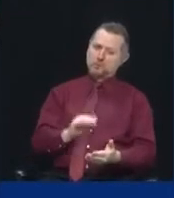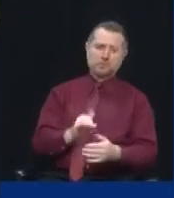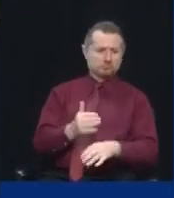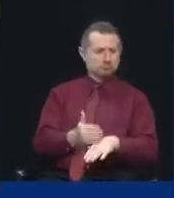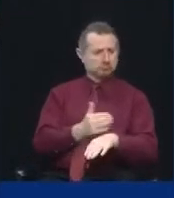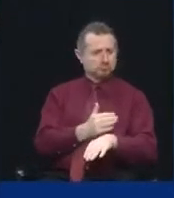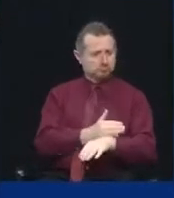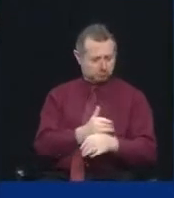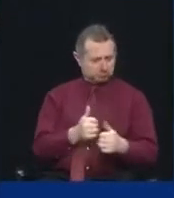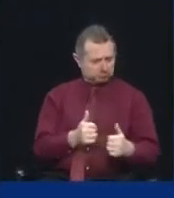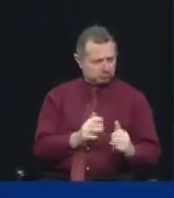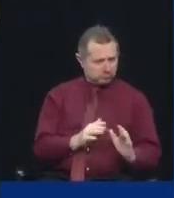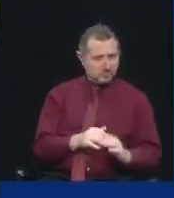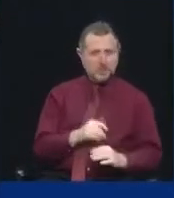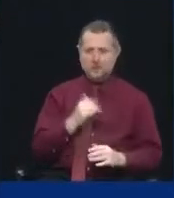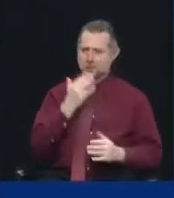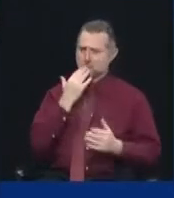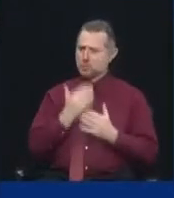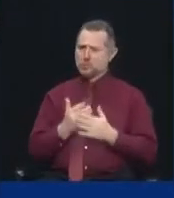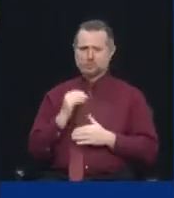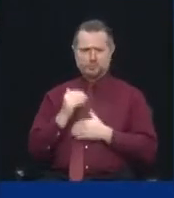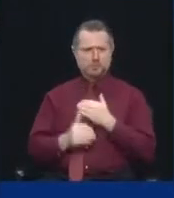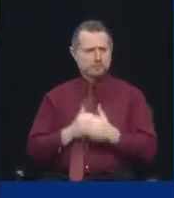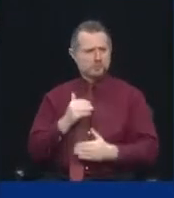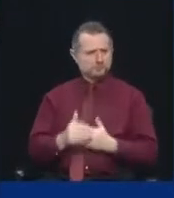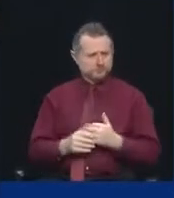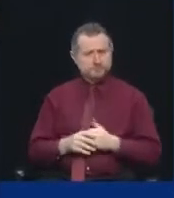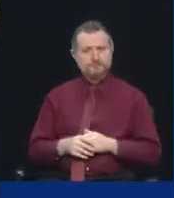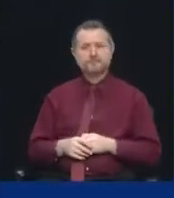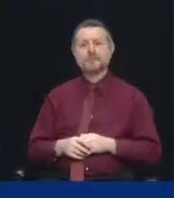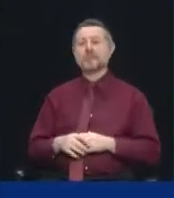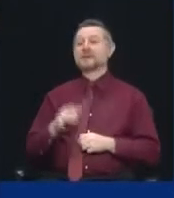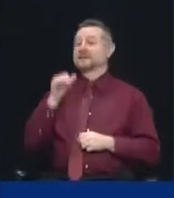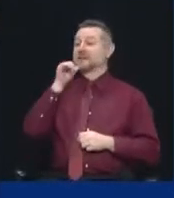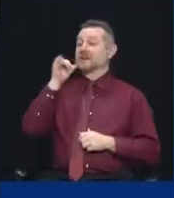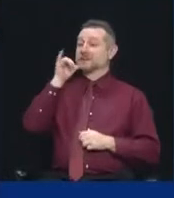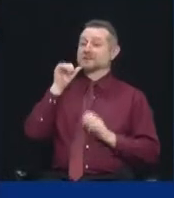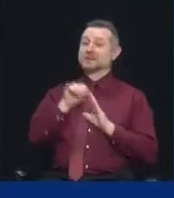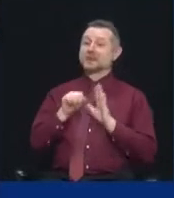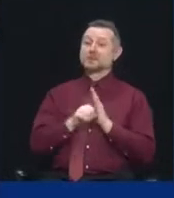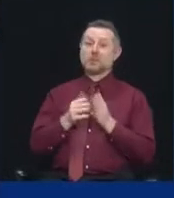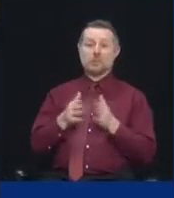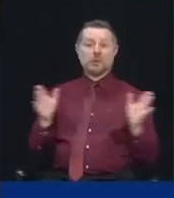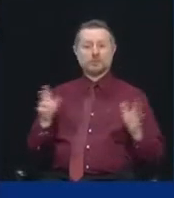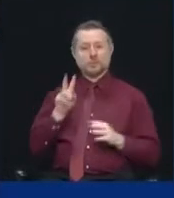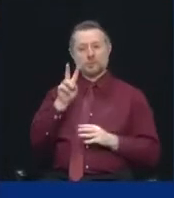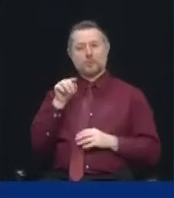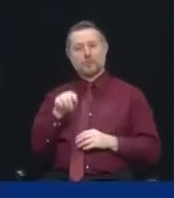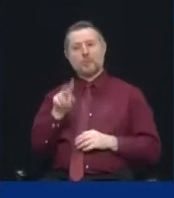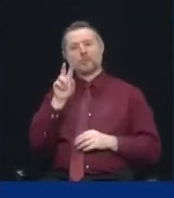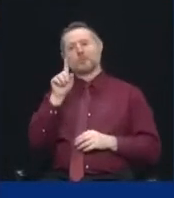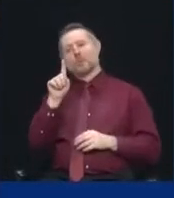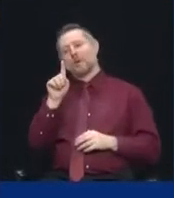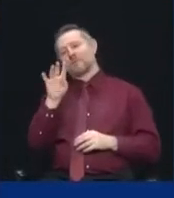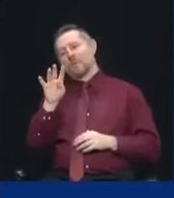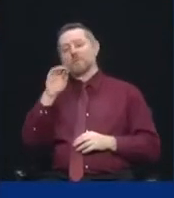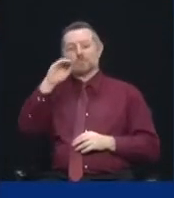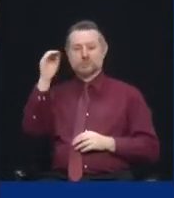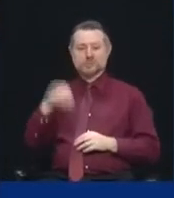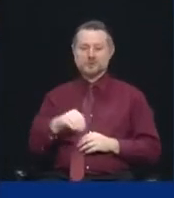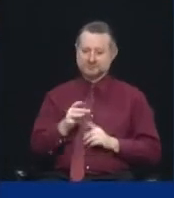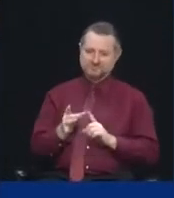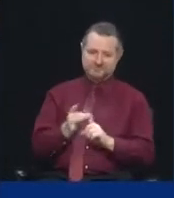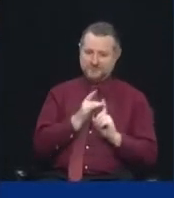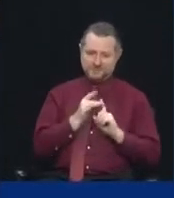numbers are headed in the right direction. COVID yesterday statewide was 2.14%. That's the lowest level